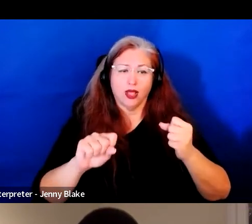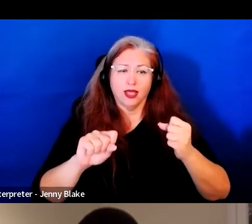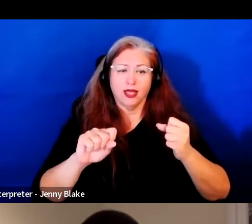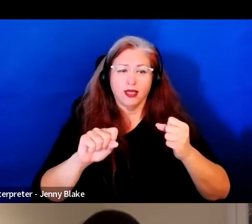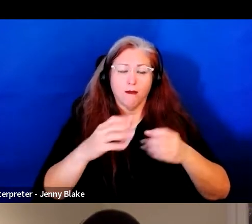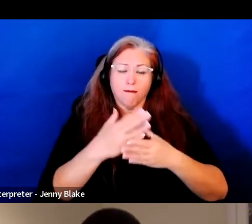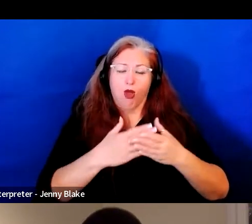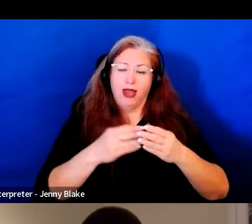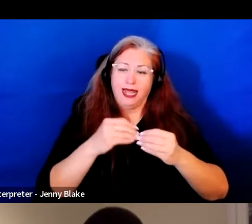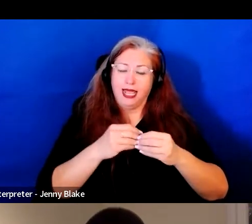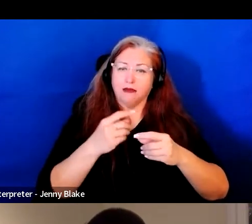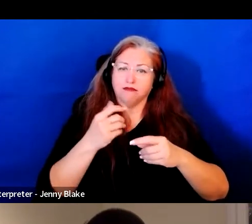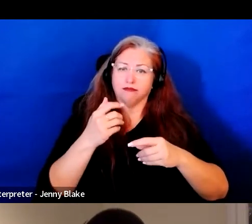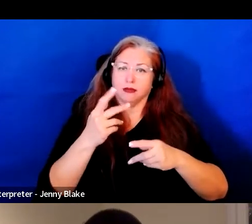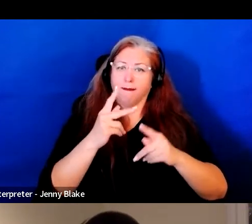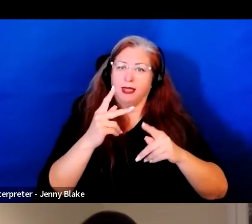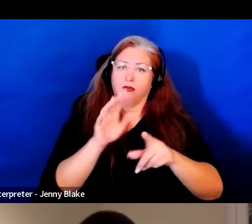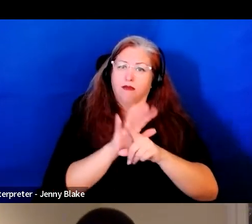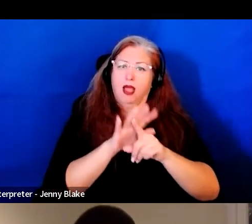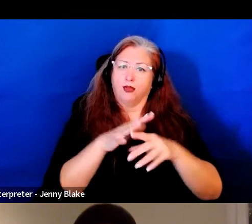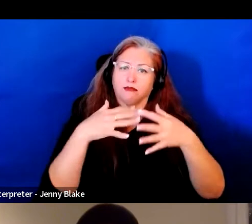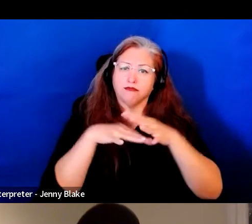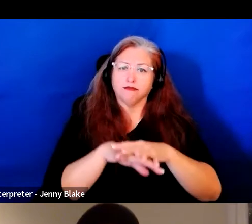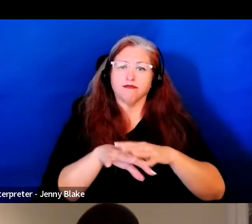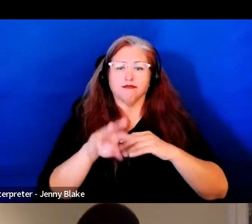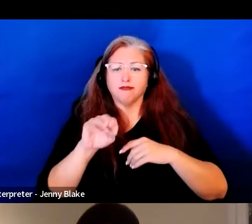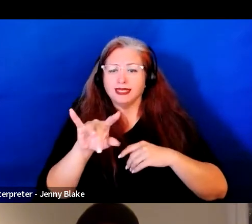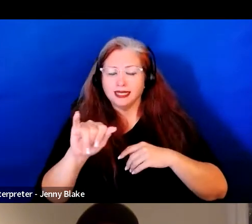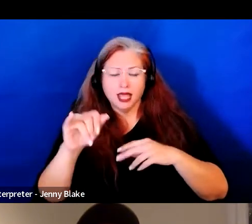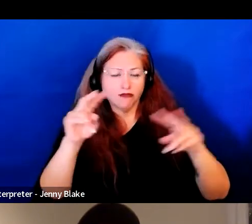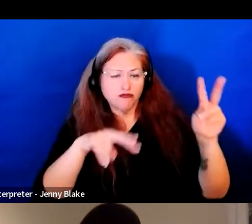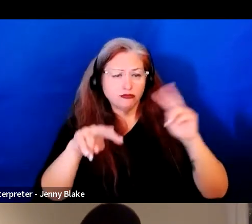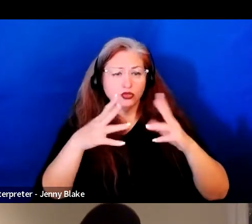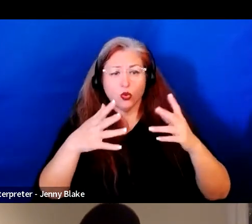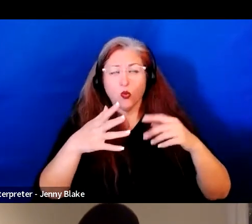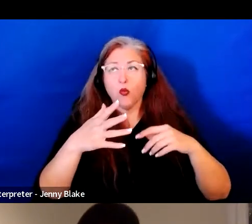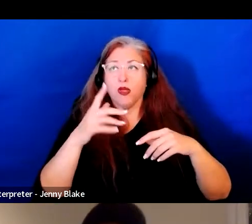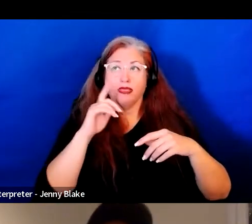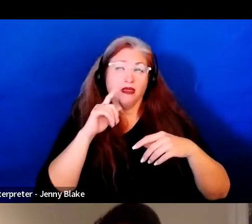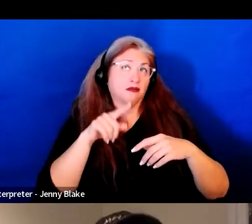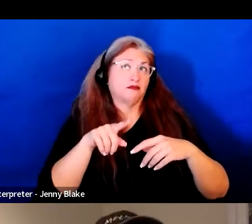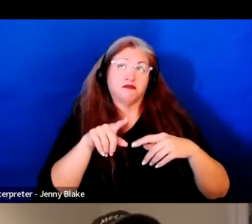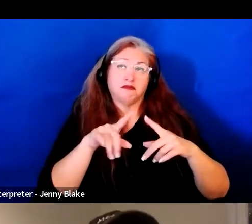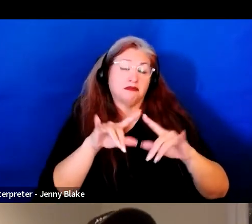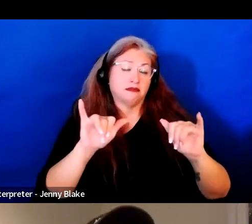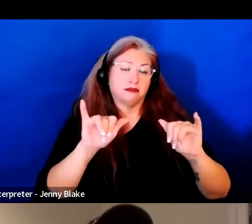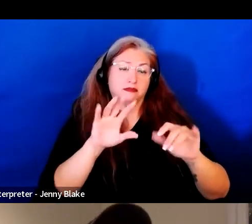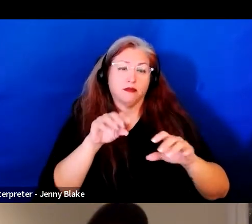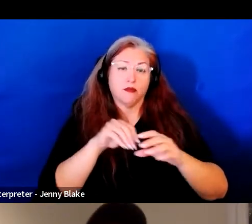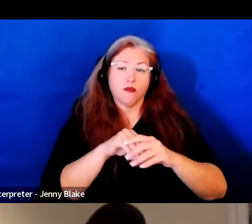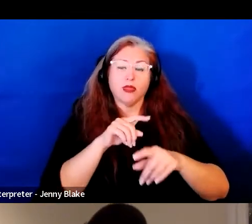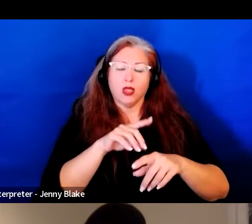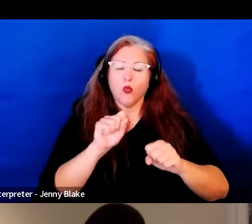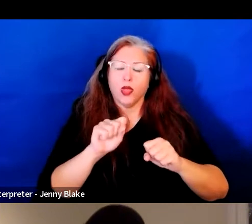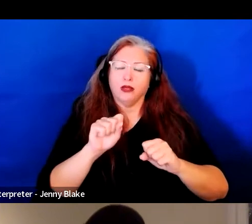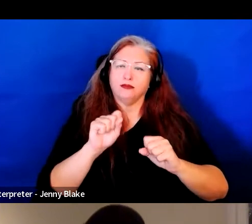of the mainstream media landscape. So, you know, in so doing, I think that they also, you know, there's part of them that does cater to